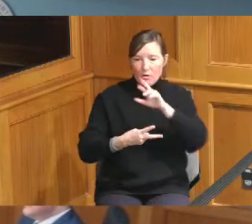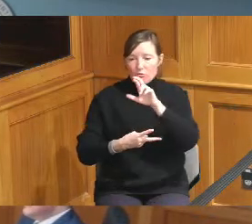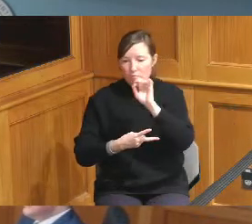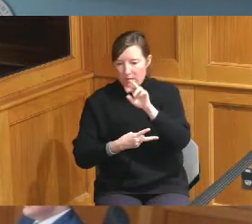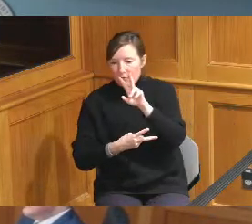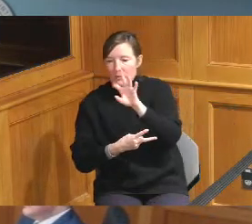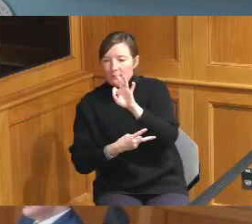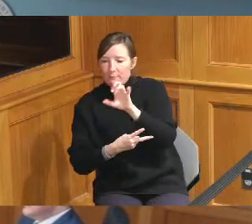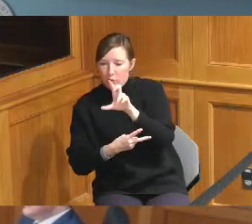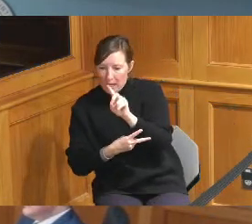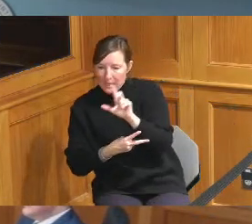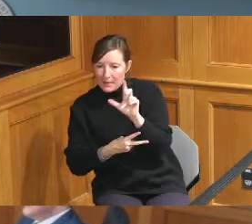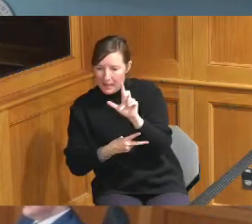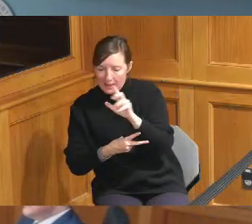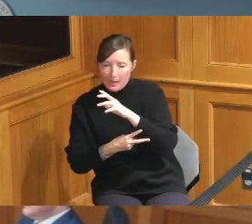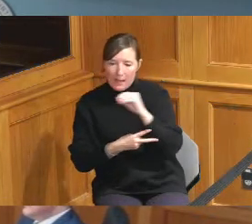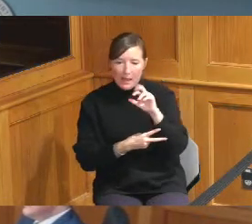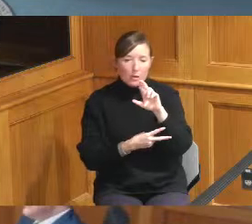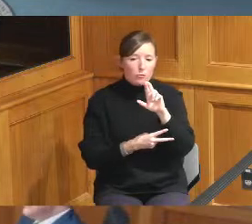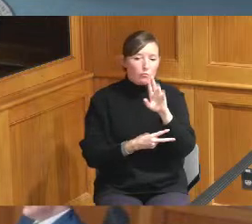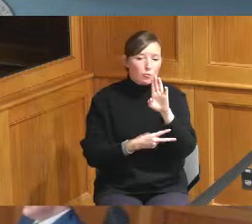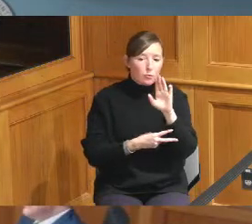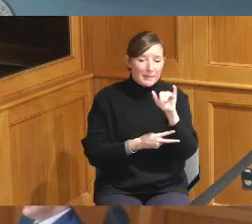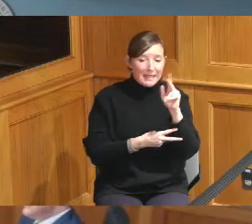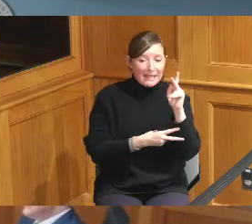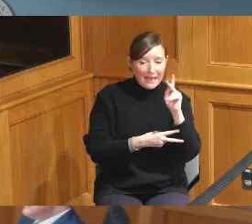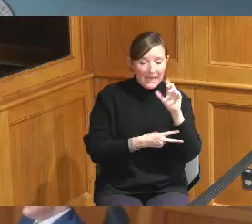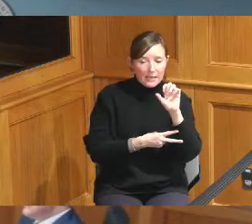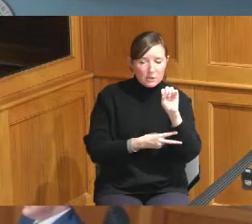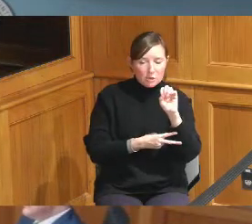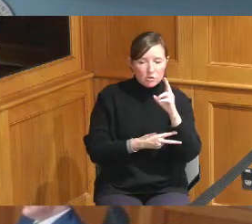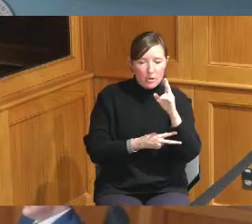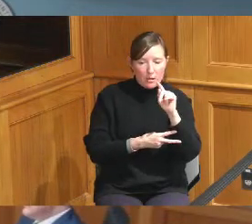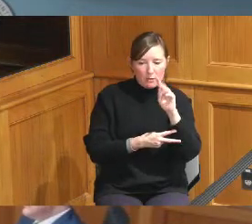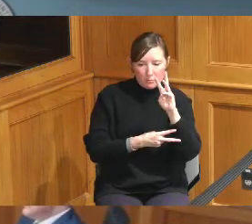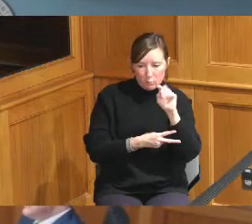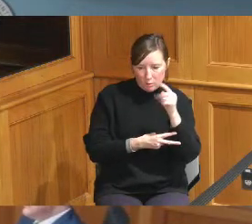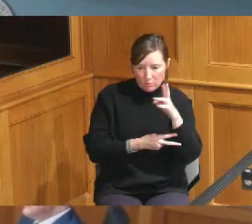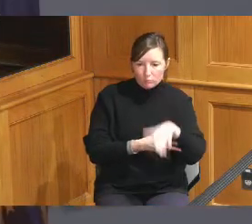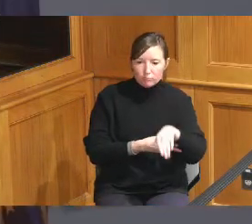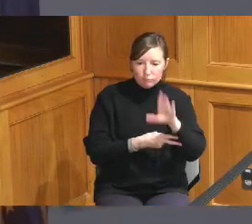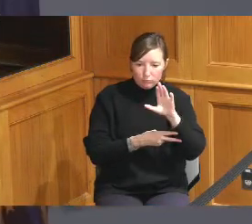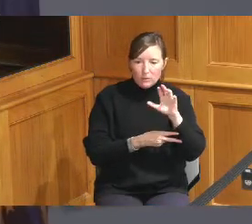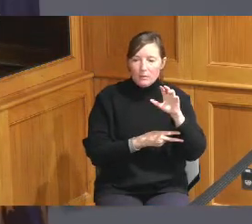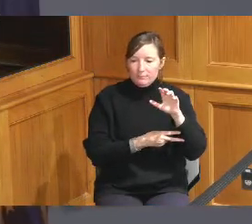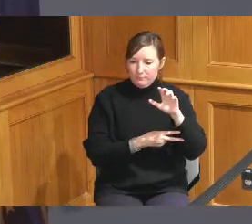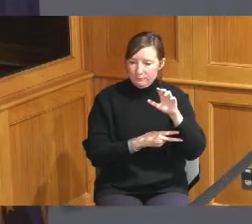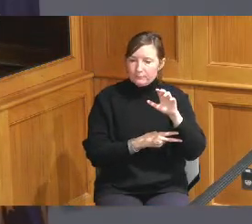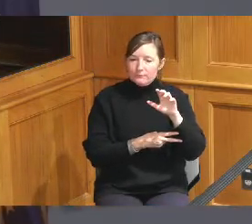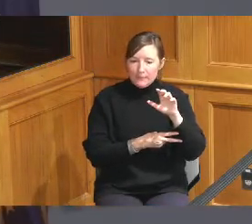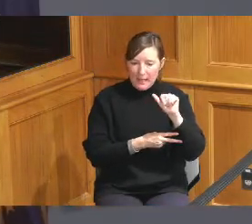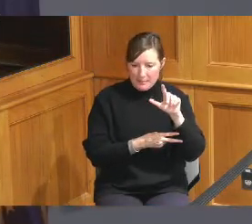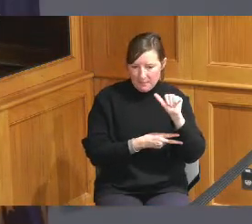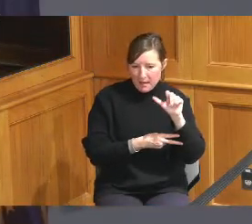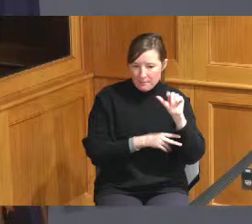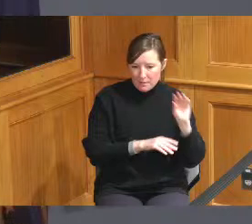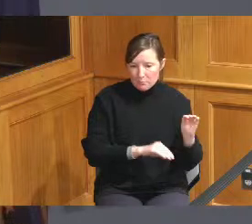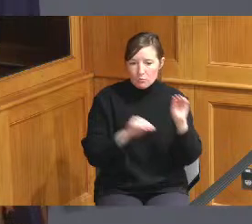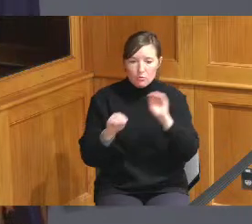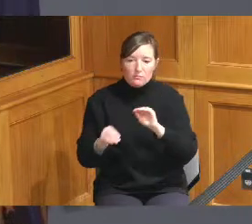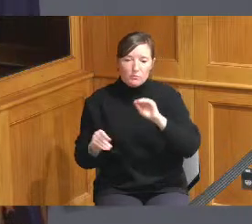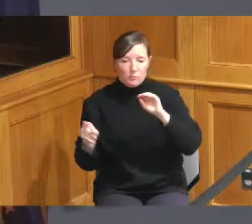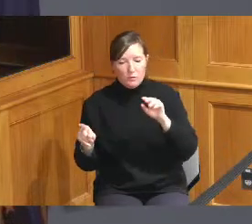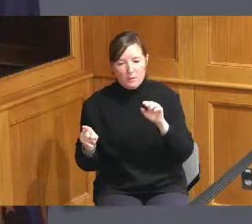K. Shuttlesworth. After living in Mobile, Montgomery, and Selma, Ruby and her family moved to